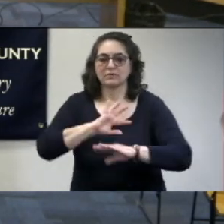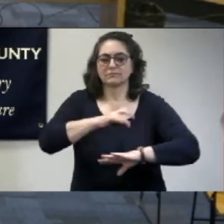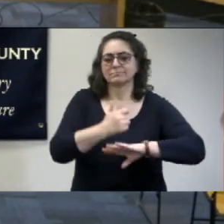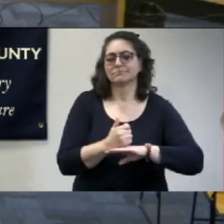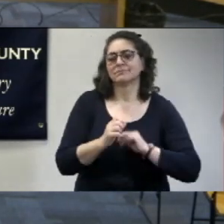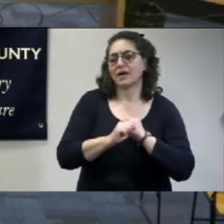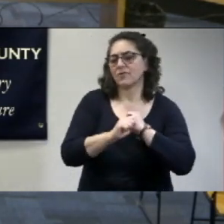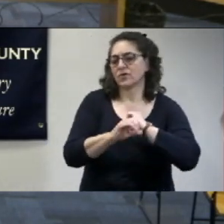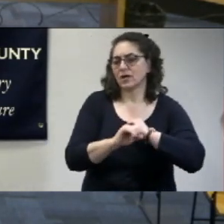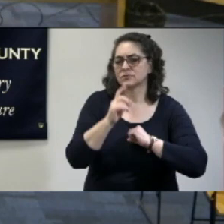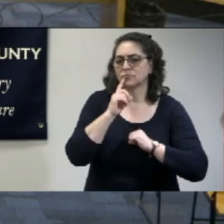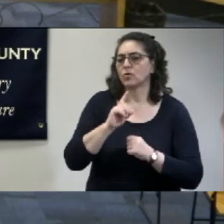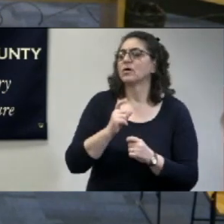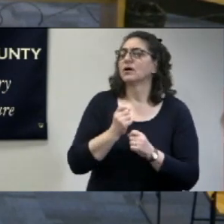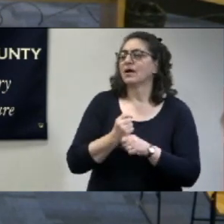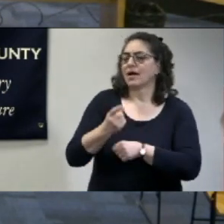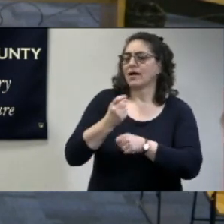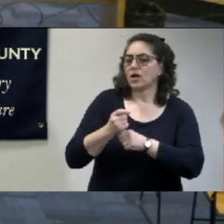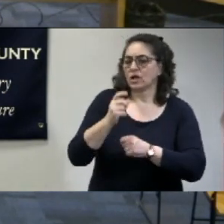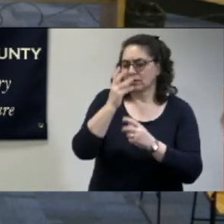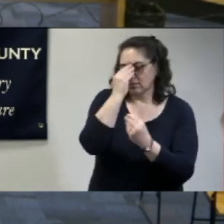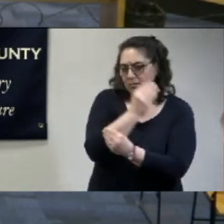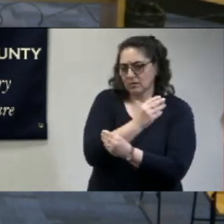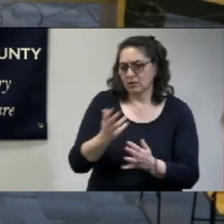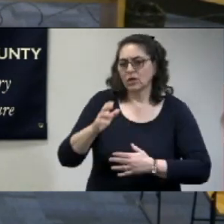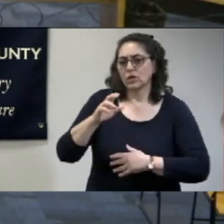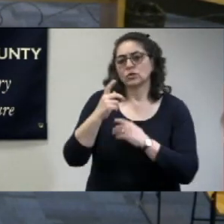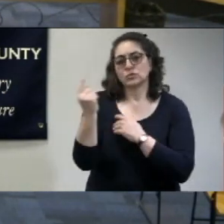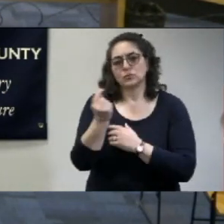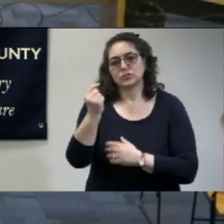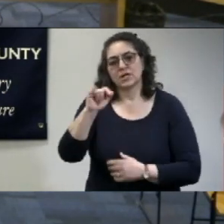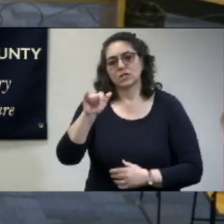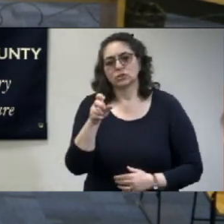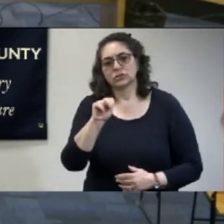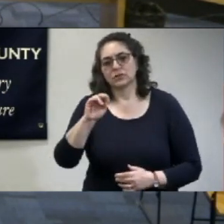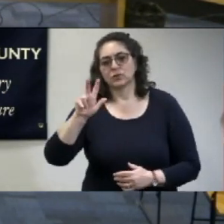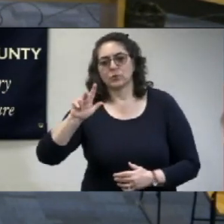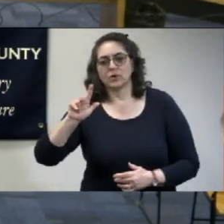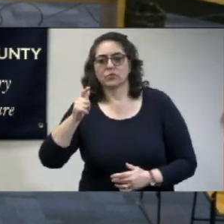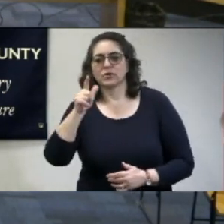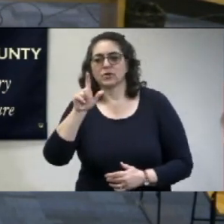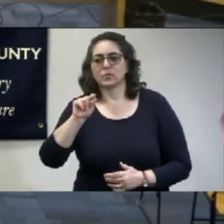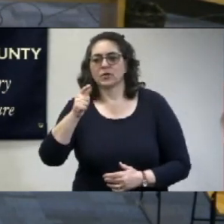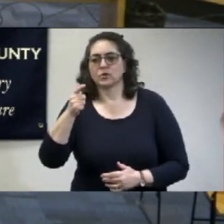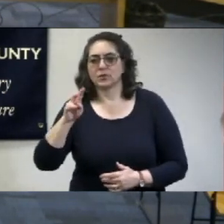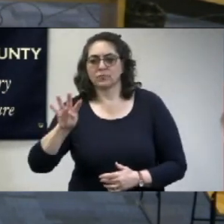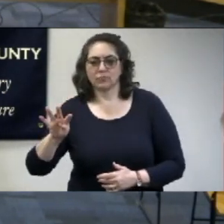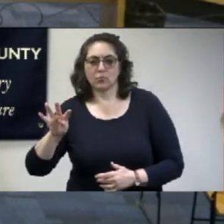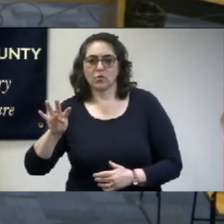advertised in the annual notice for Tuesday, January 23rd, 2024, to Friday,